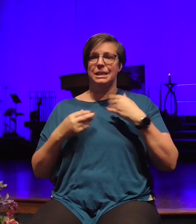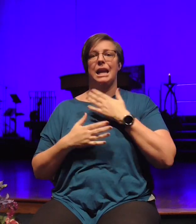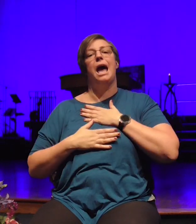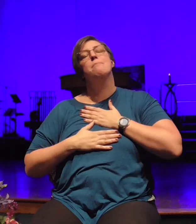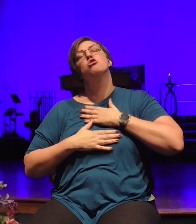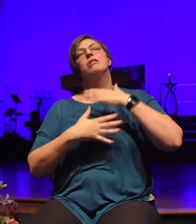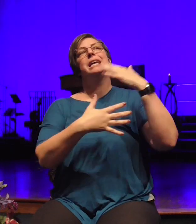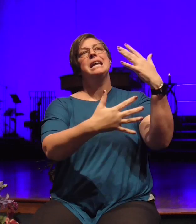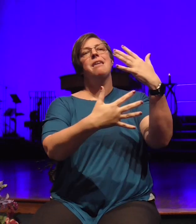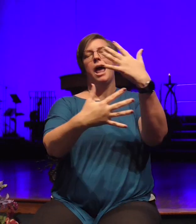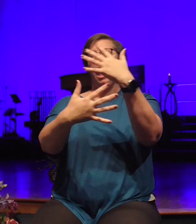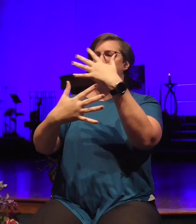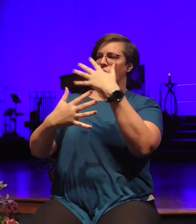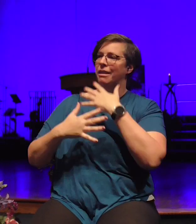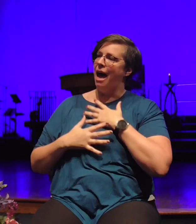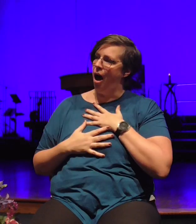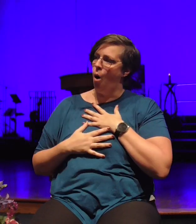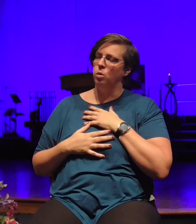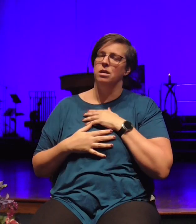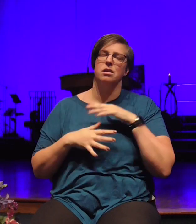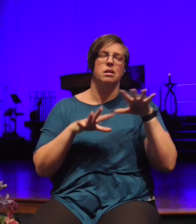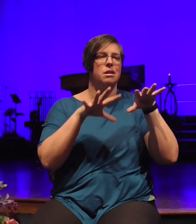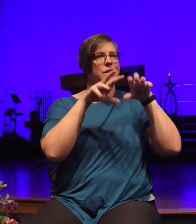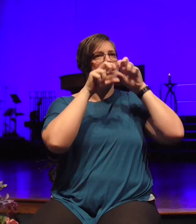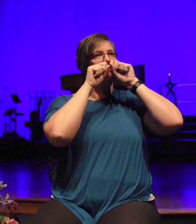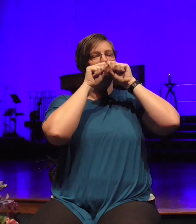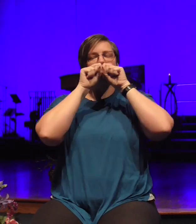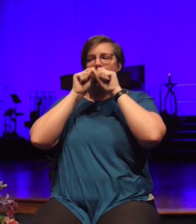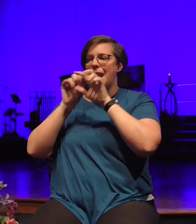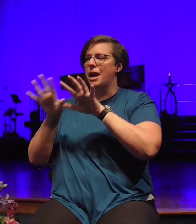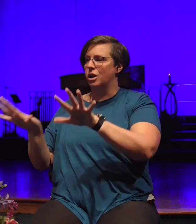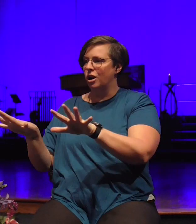it out. I know it and own it.